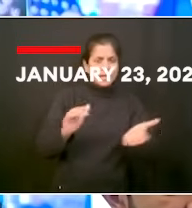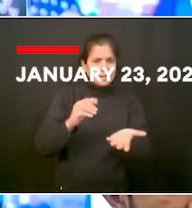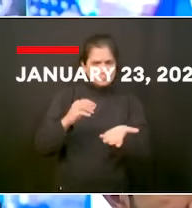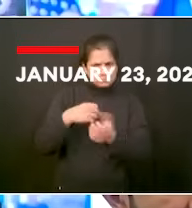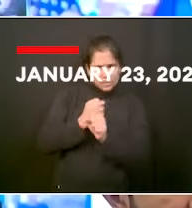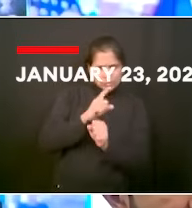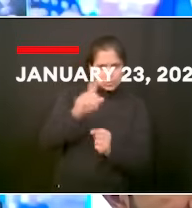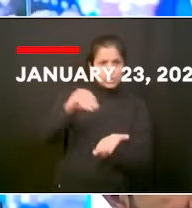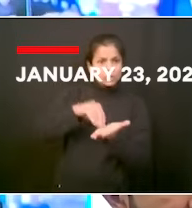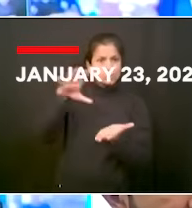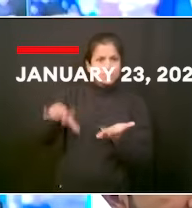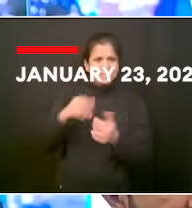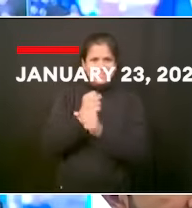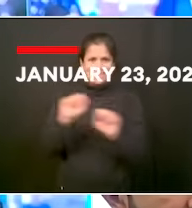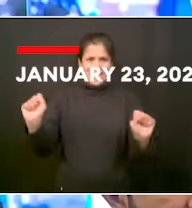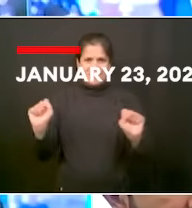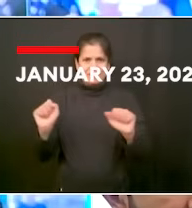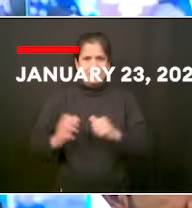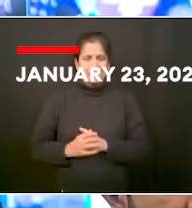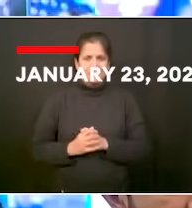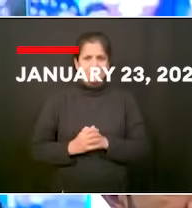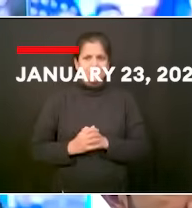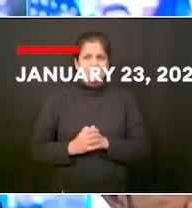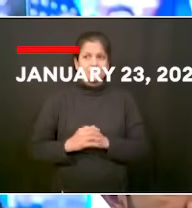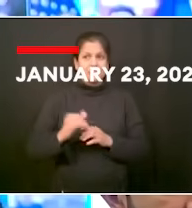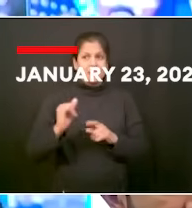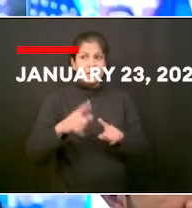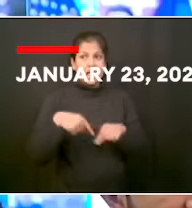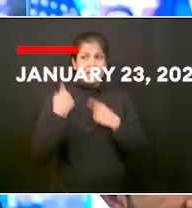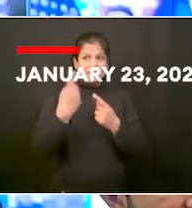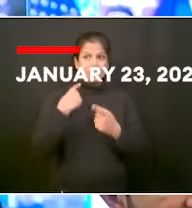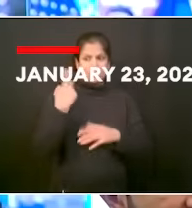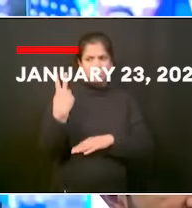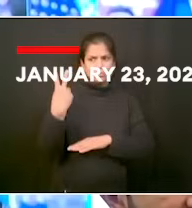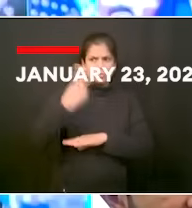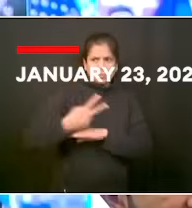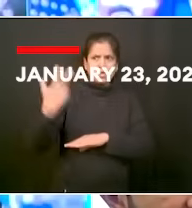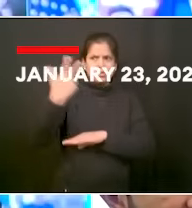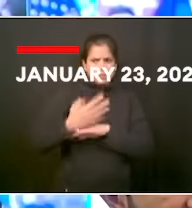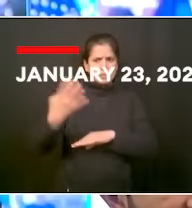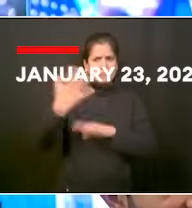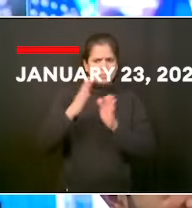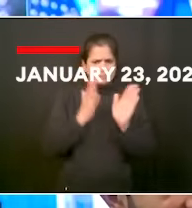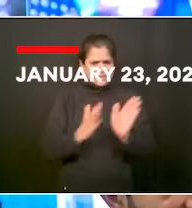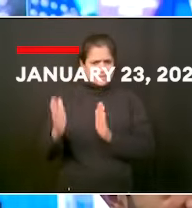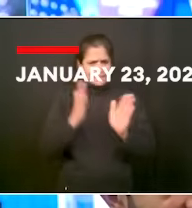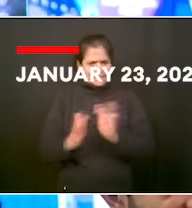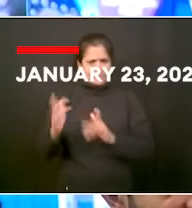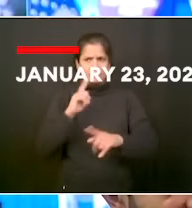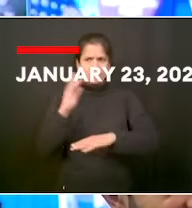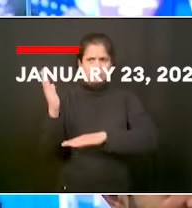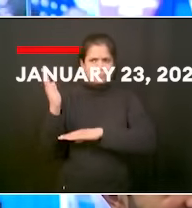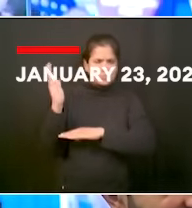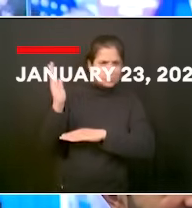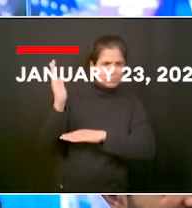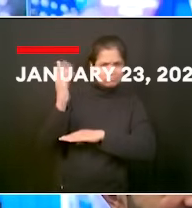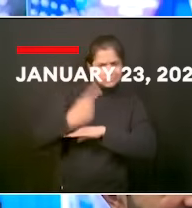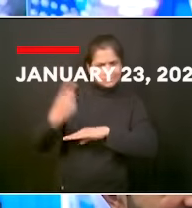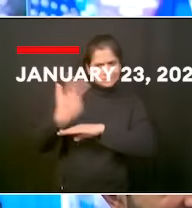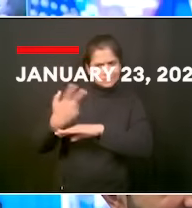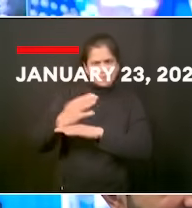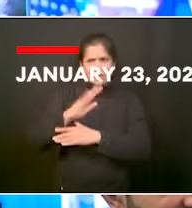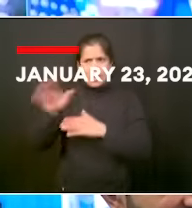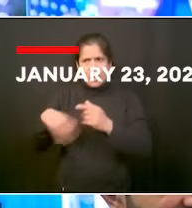our system and city agencies have been working around the clock to monitor the weather, assess our options, and